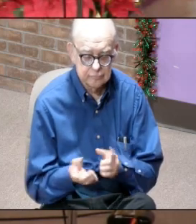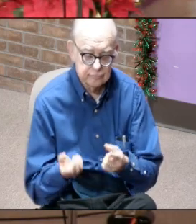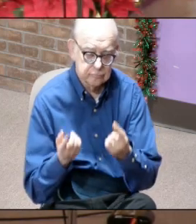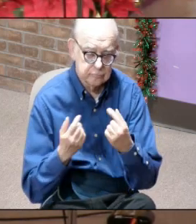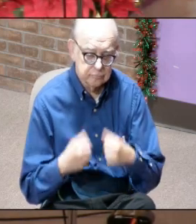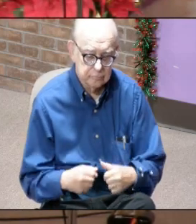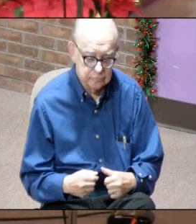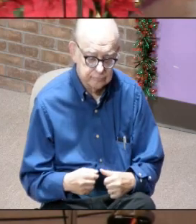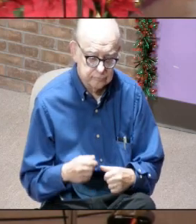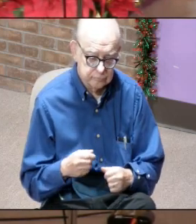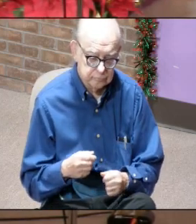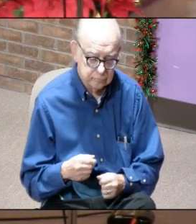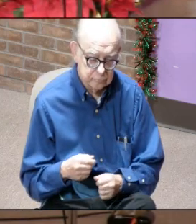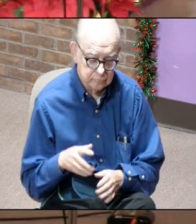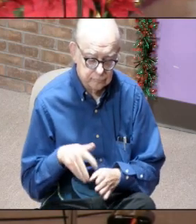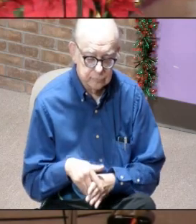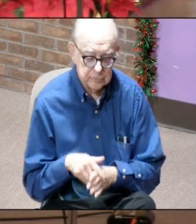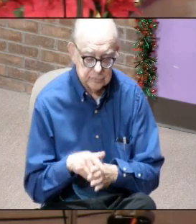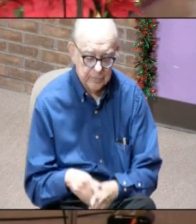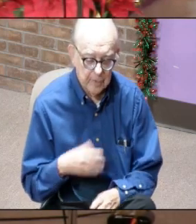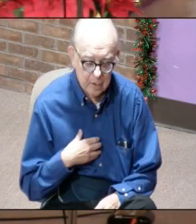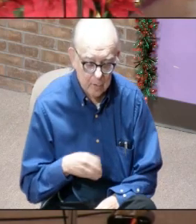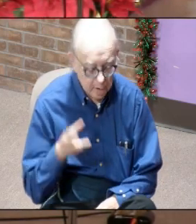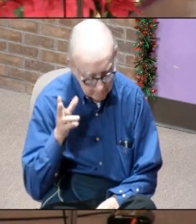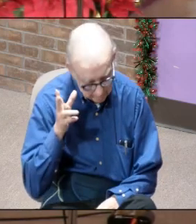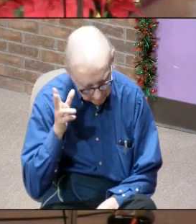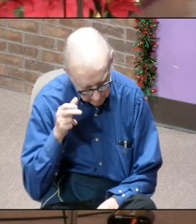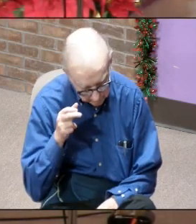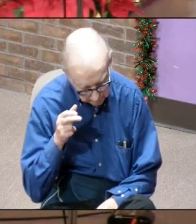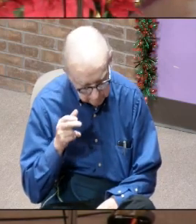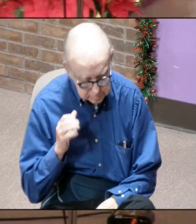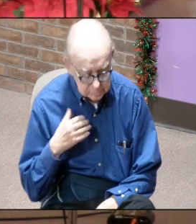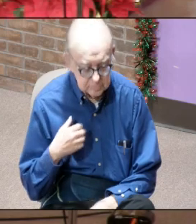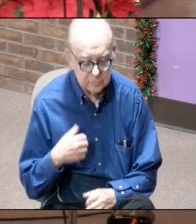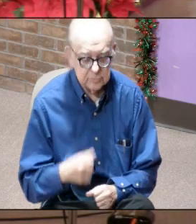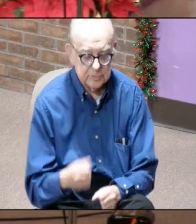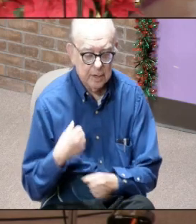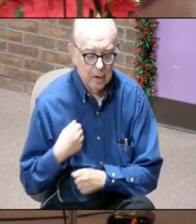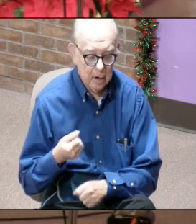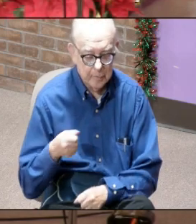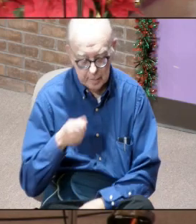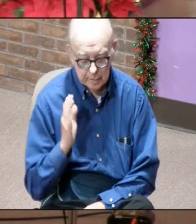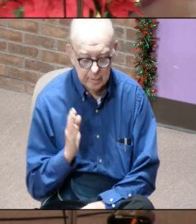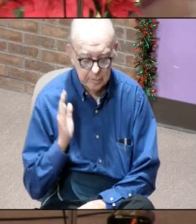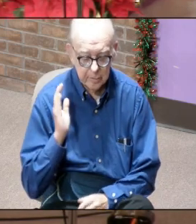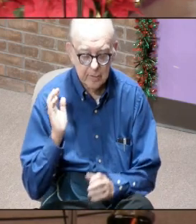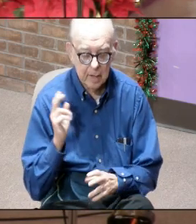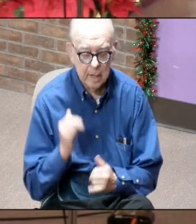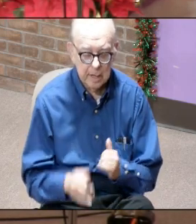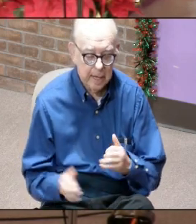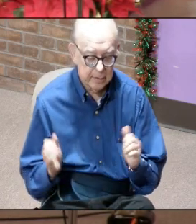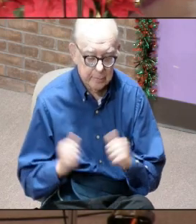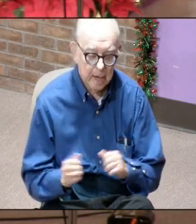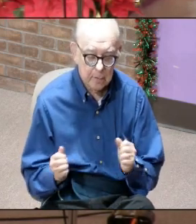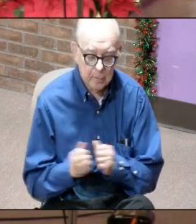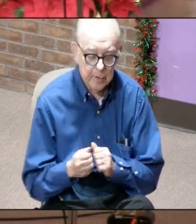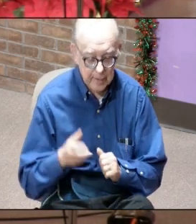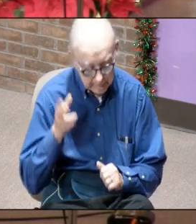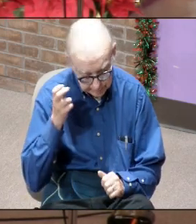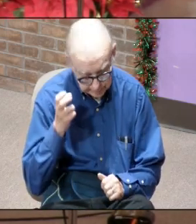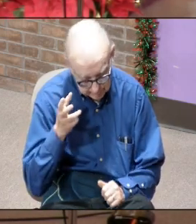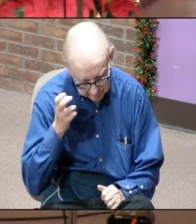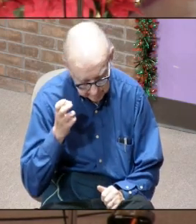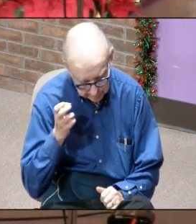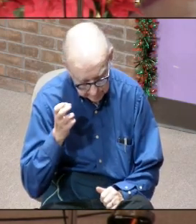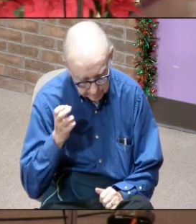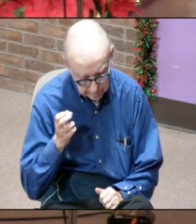coming riding on the white horse, leading the army of God into the final battle with Satan and